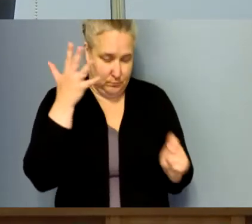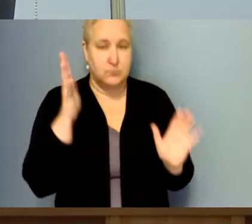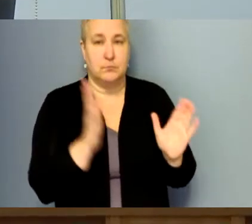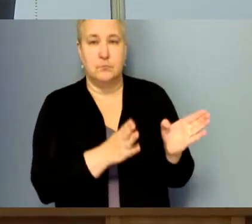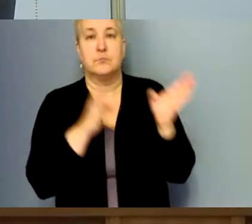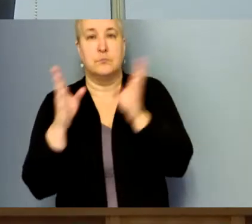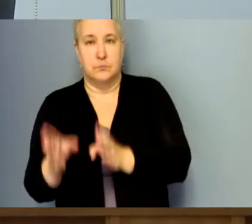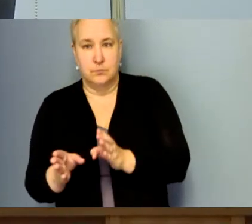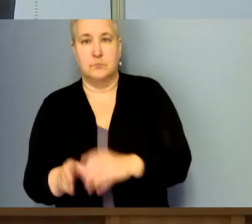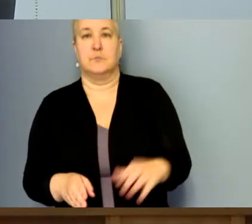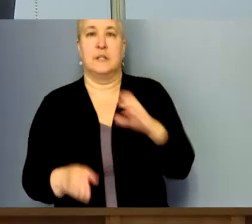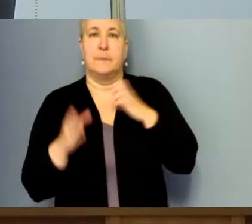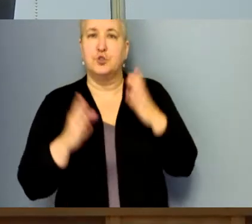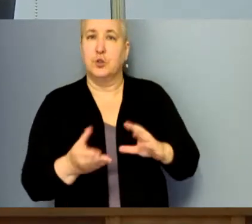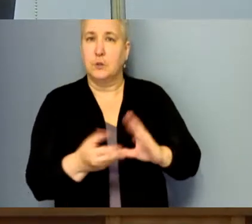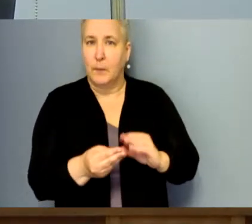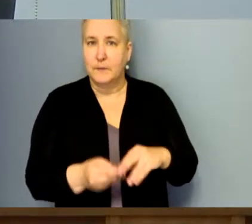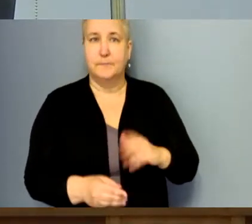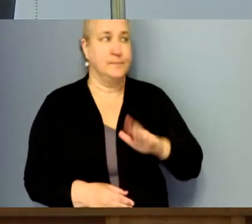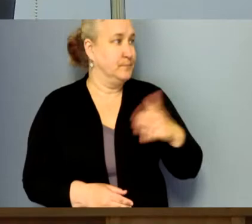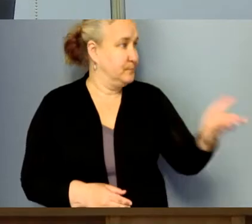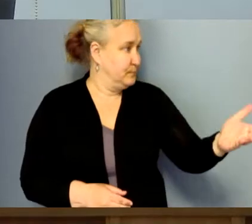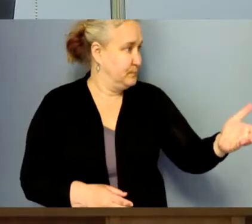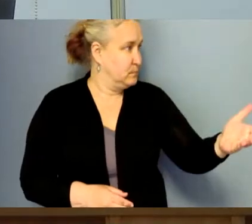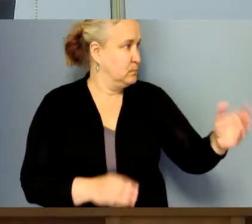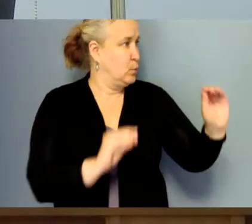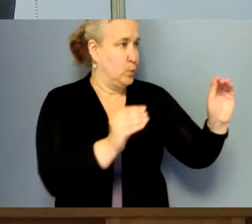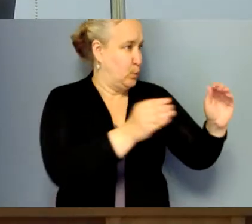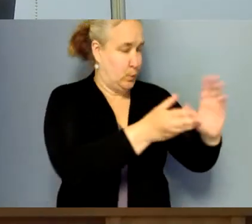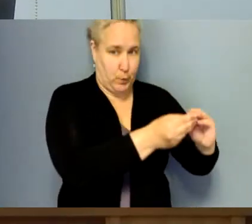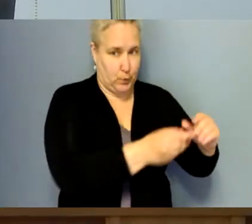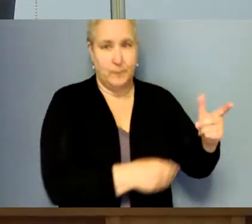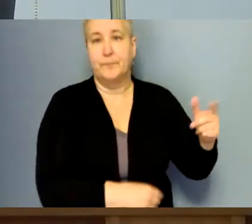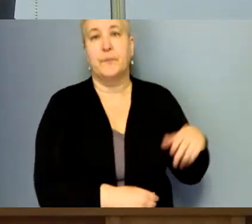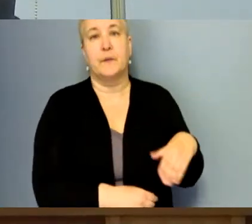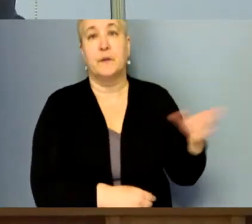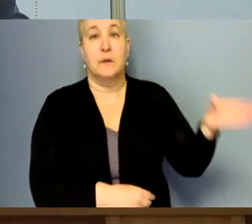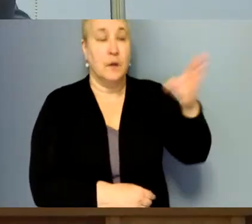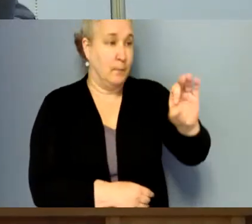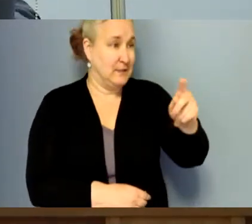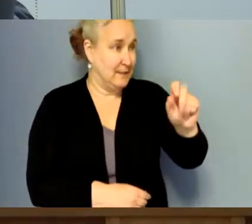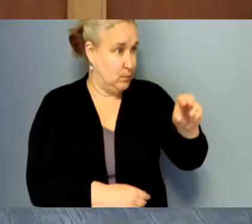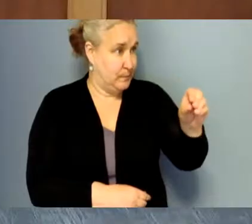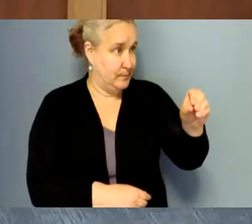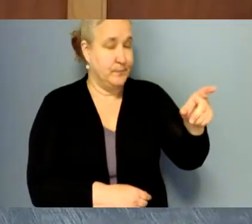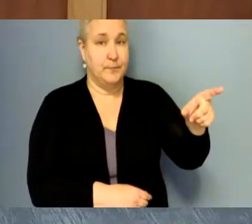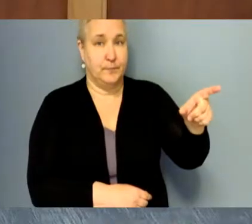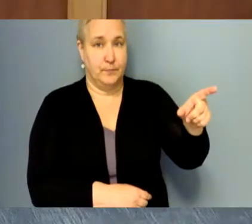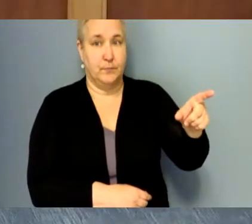Commissioner comment? Commissioner DiGirolamo? No comments today, Mr. Chairman. Thank you. Commissioner Seglia?